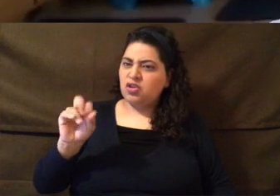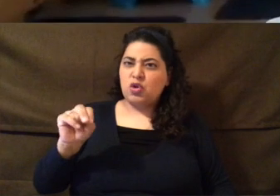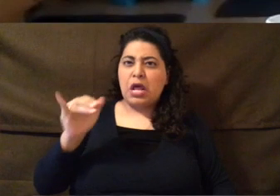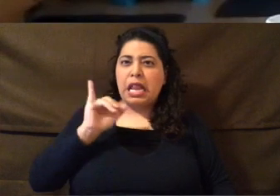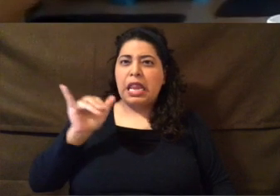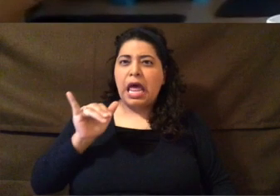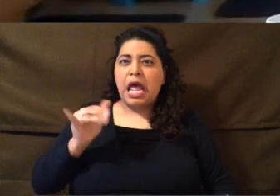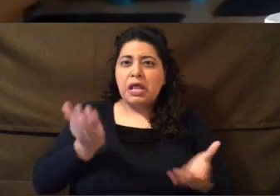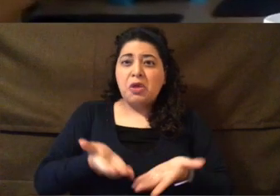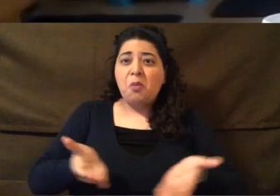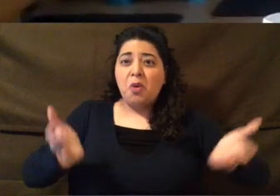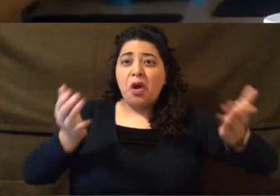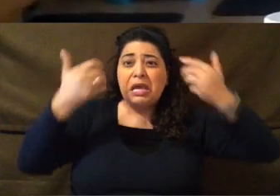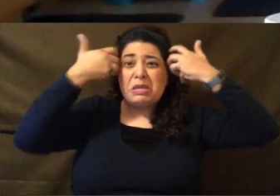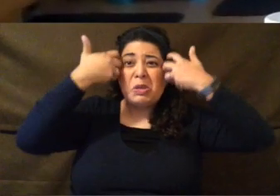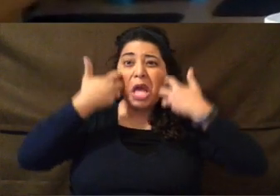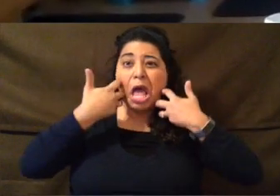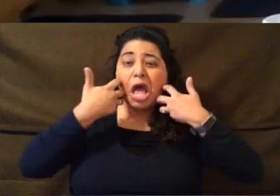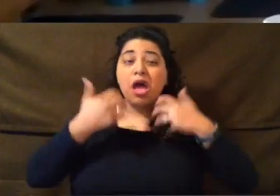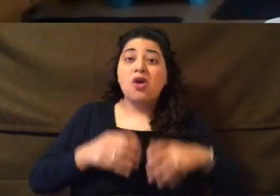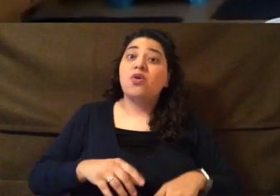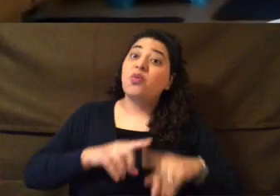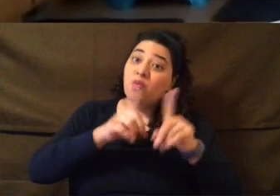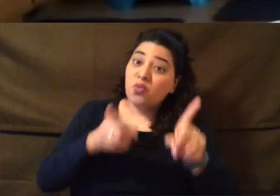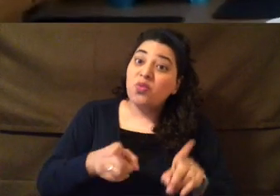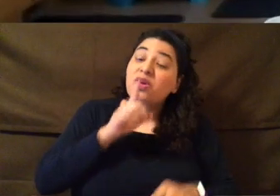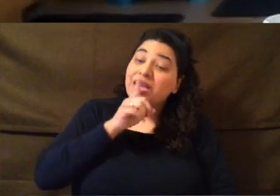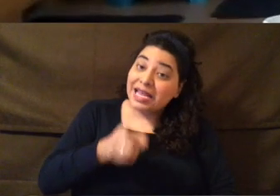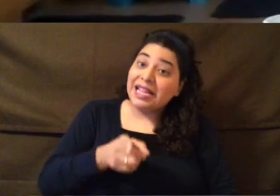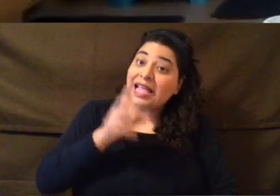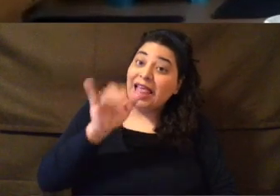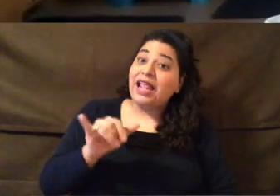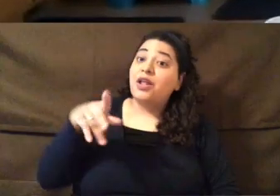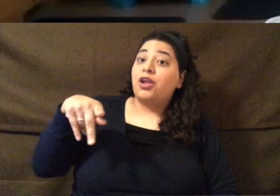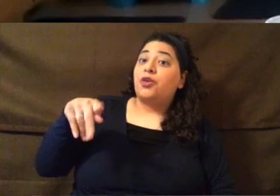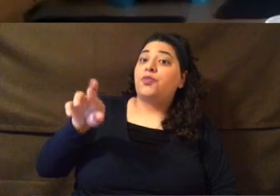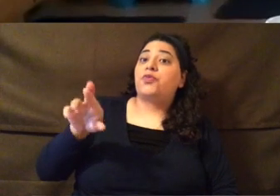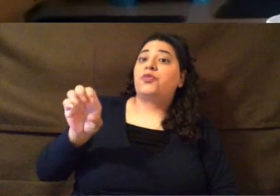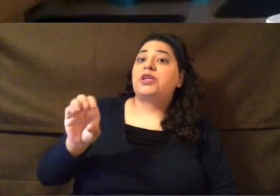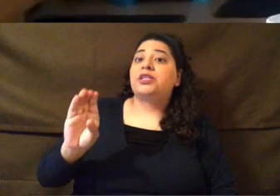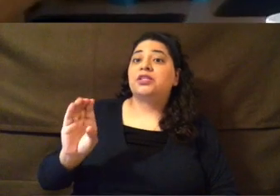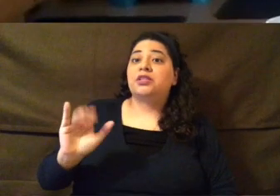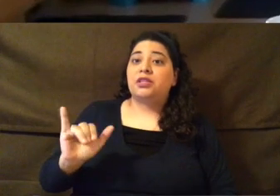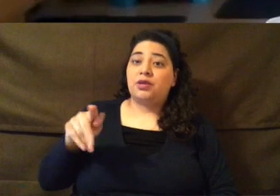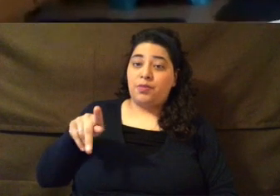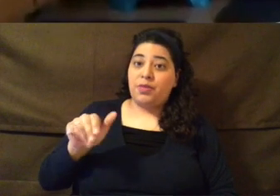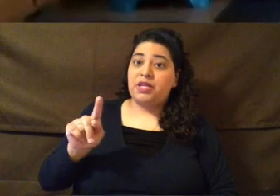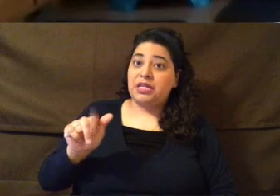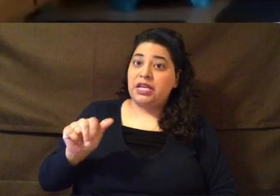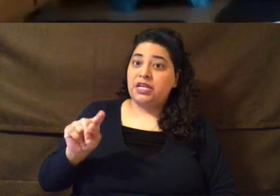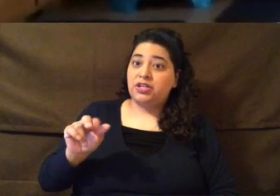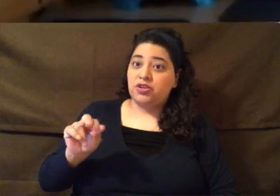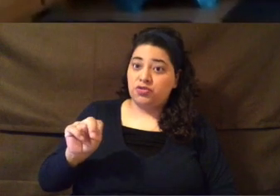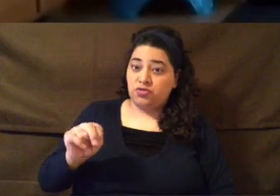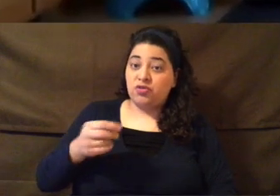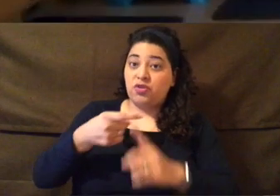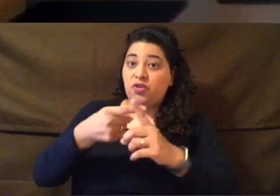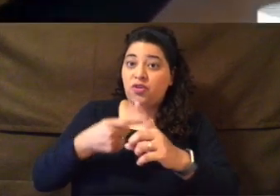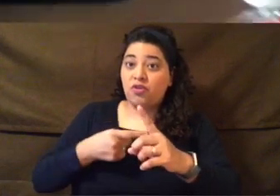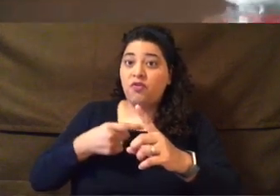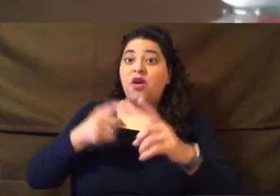the bowl is sweating. But really, it's precipitation from the clouds into the